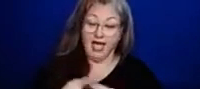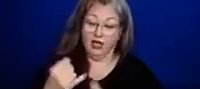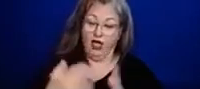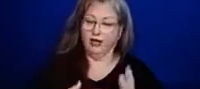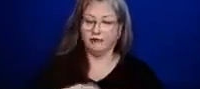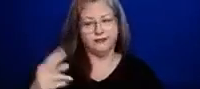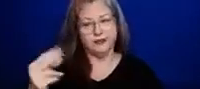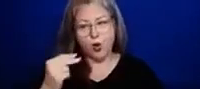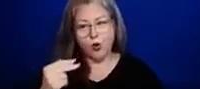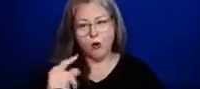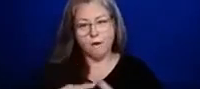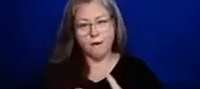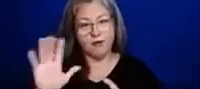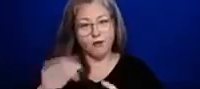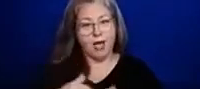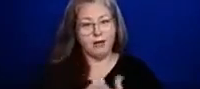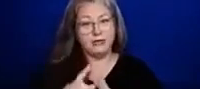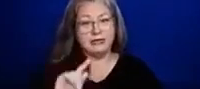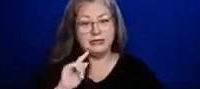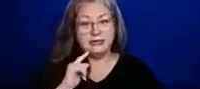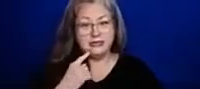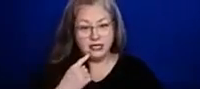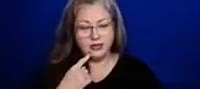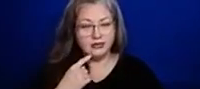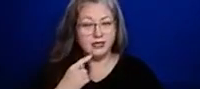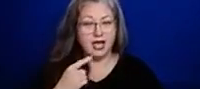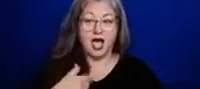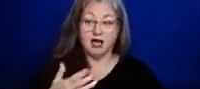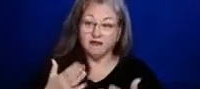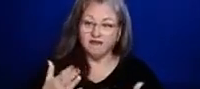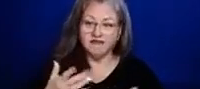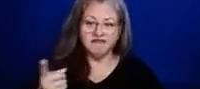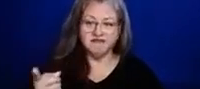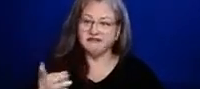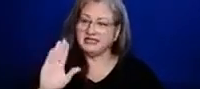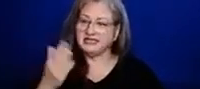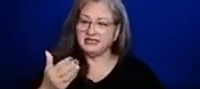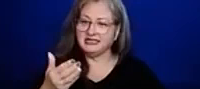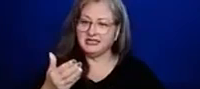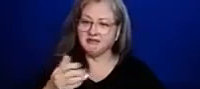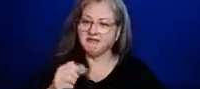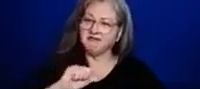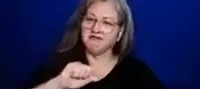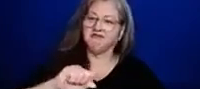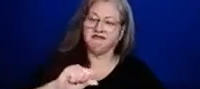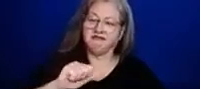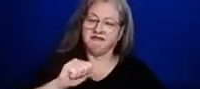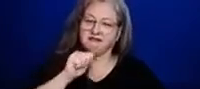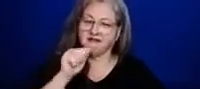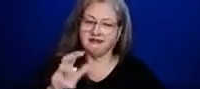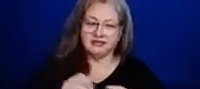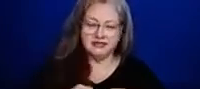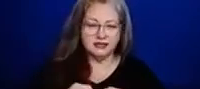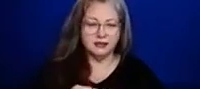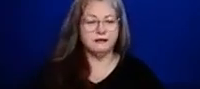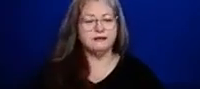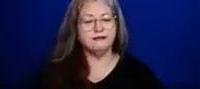but when I was serious about it. When I was serious about it, then they did reject it. But on that